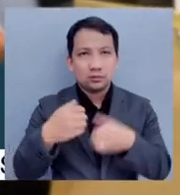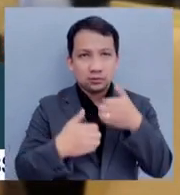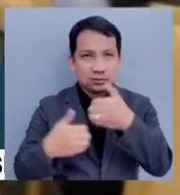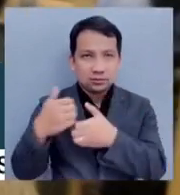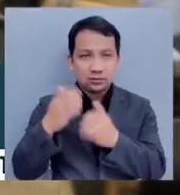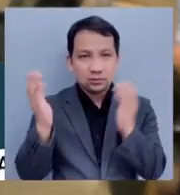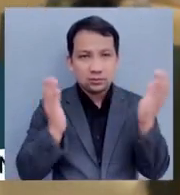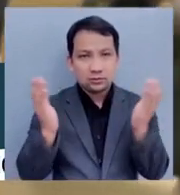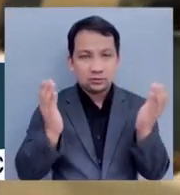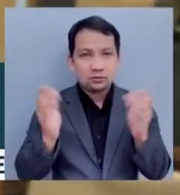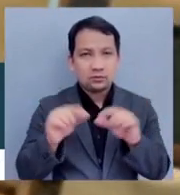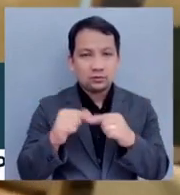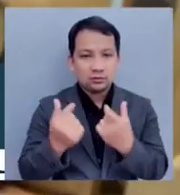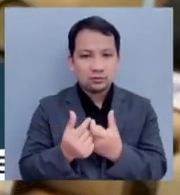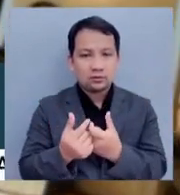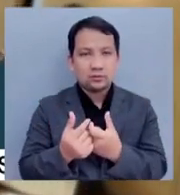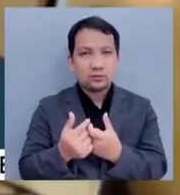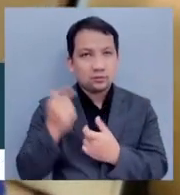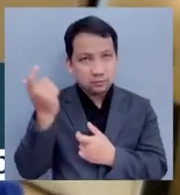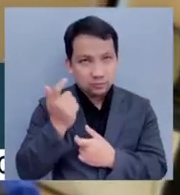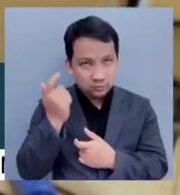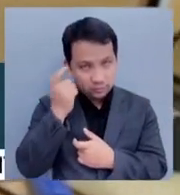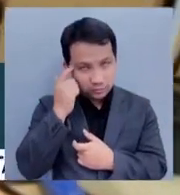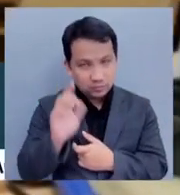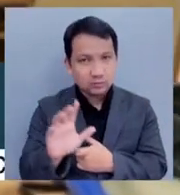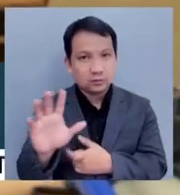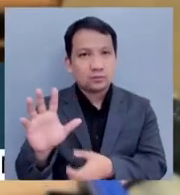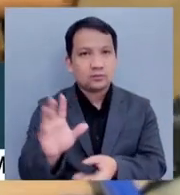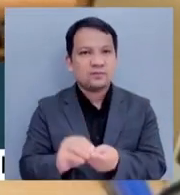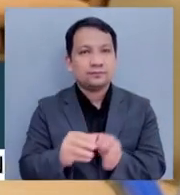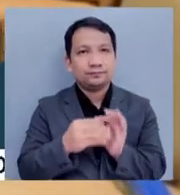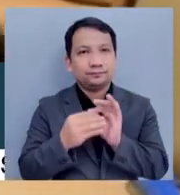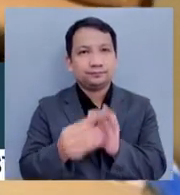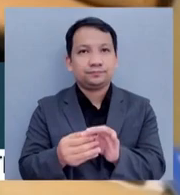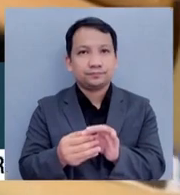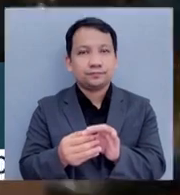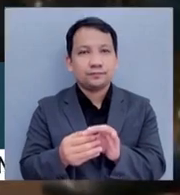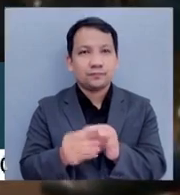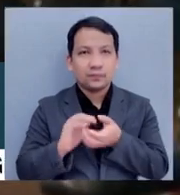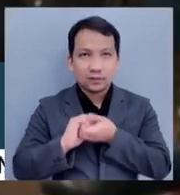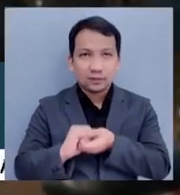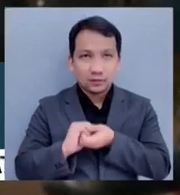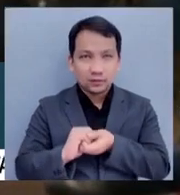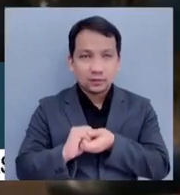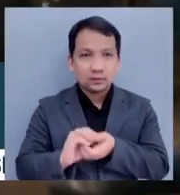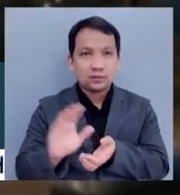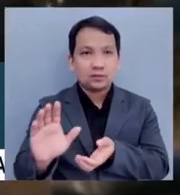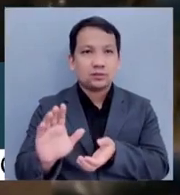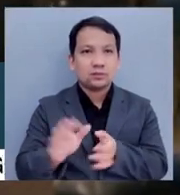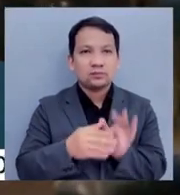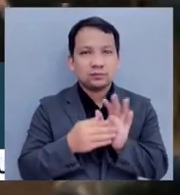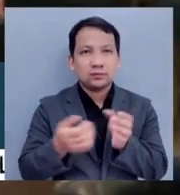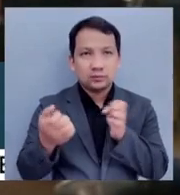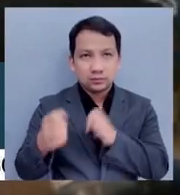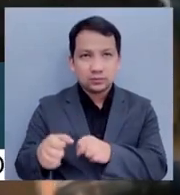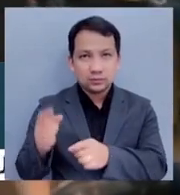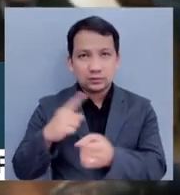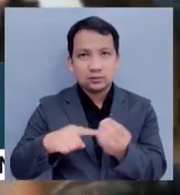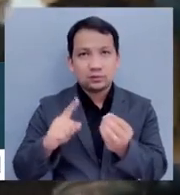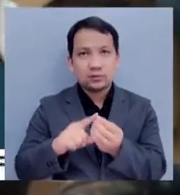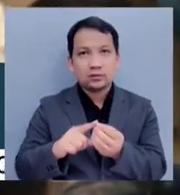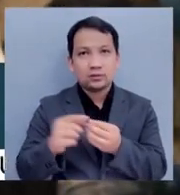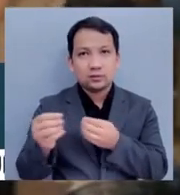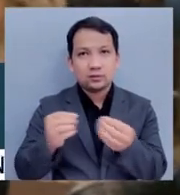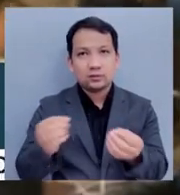services sector. Government projects open for bidding and partnerships were presented in the event, including operations and